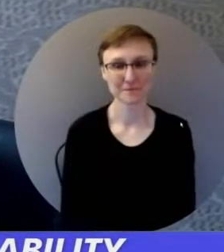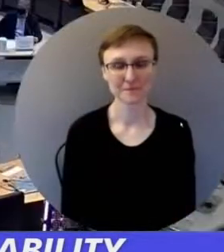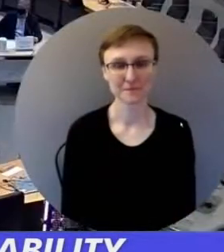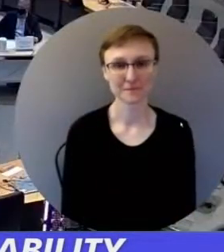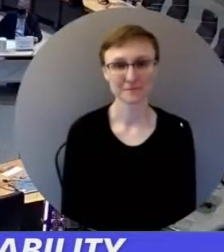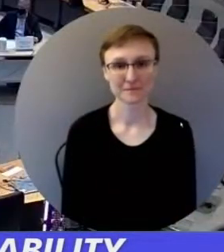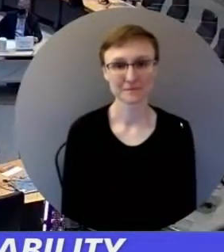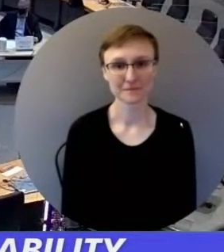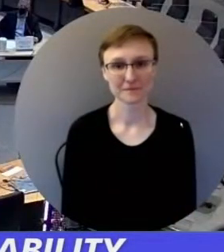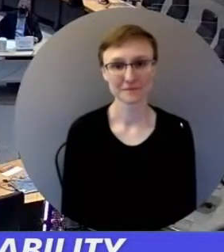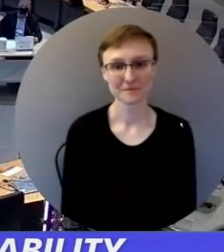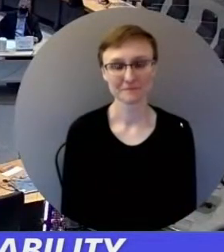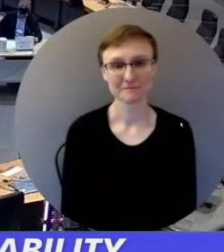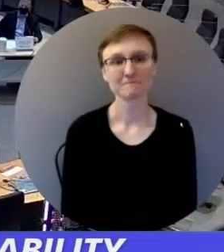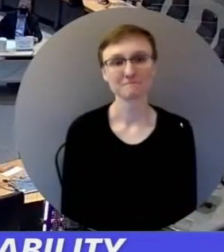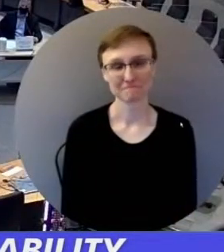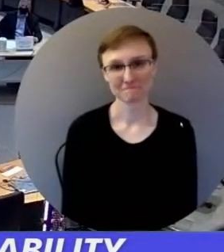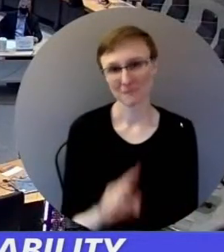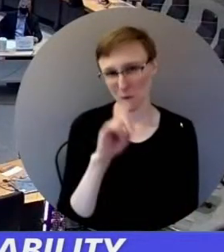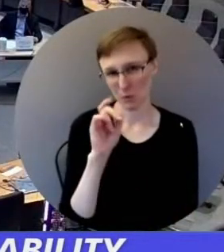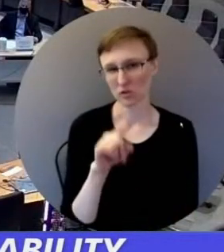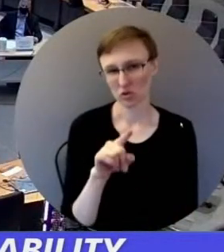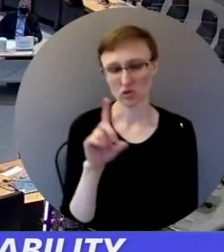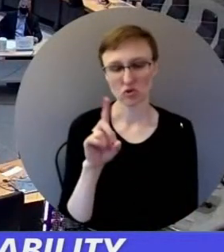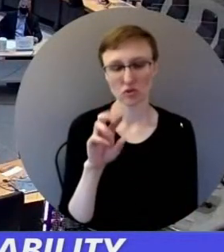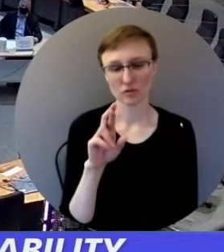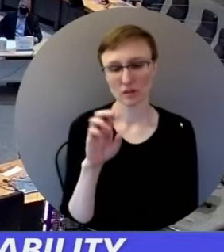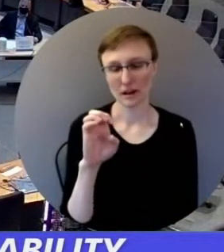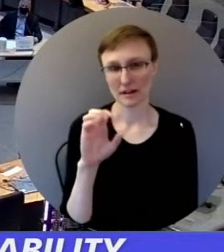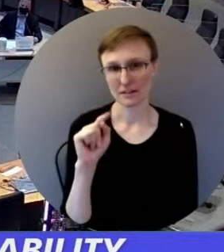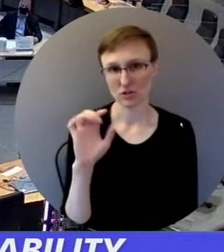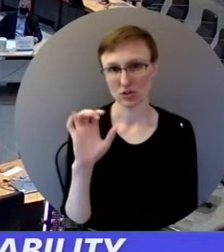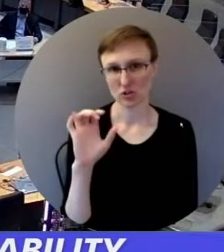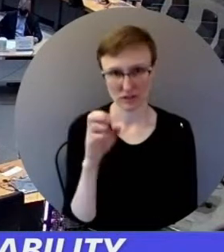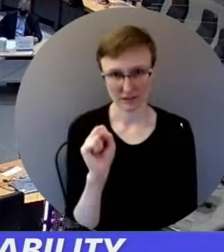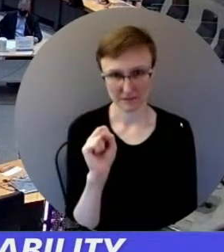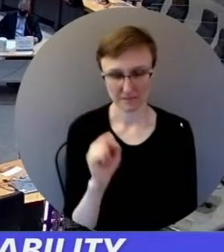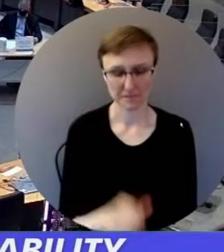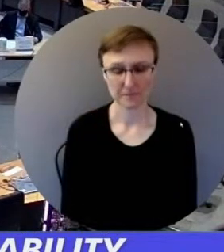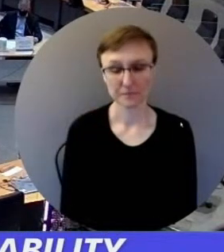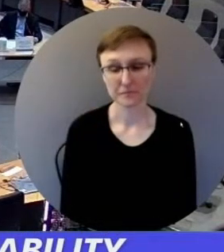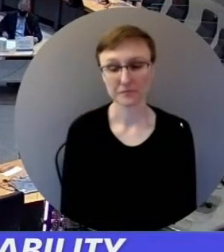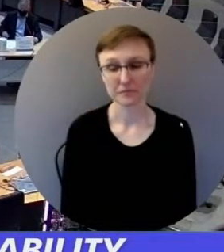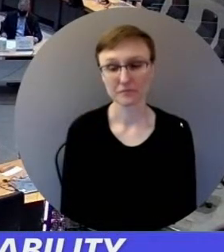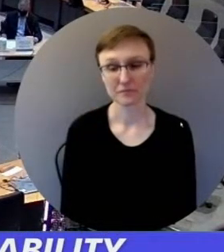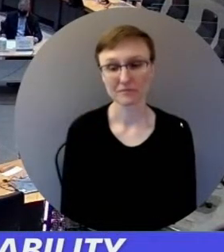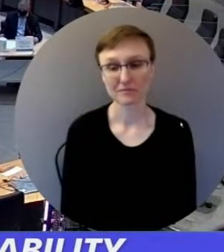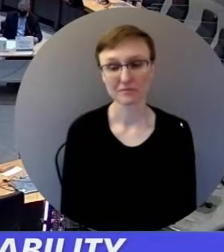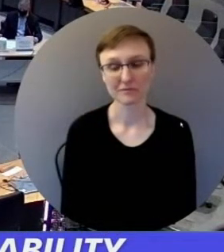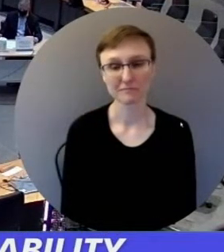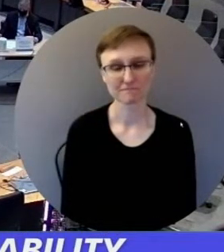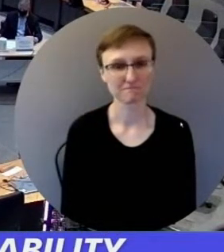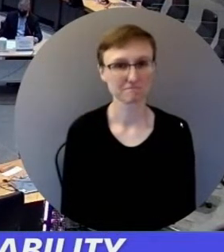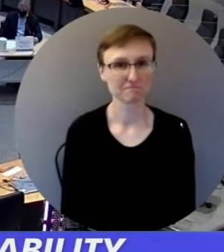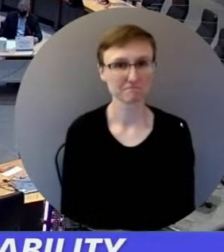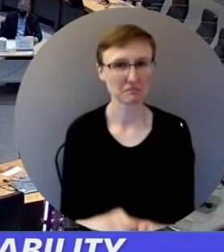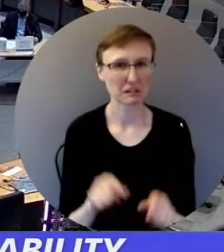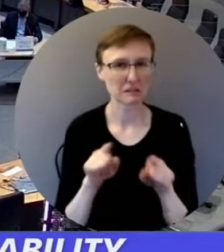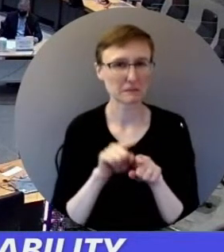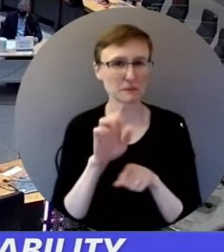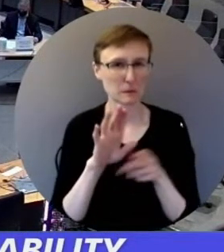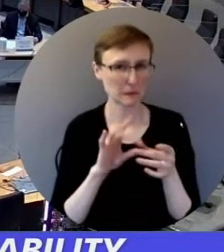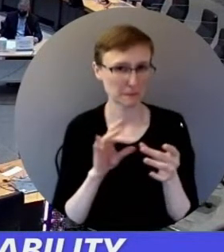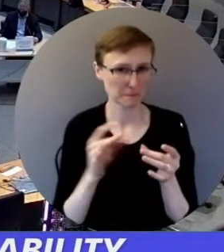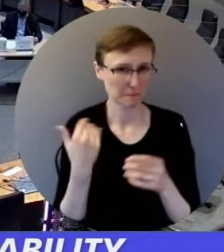Hi there. This question is for Dr. Etches. Kind of following a little bit what you said earlier with regard to where we are with COVID